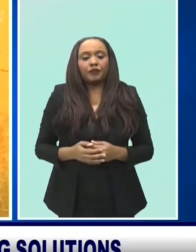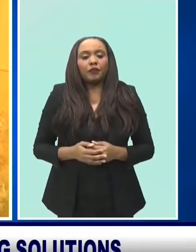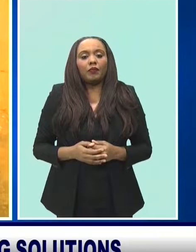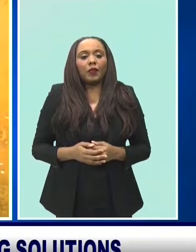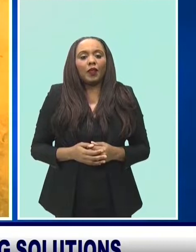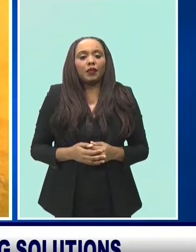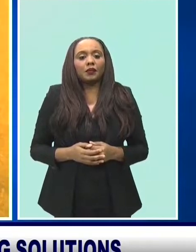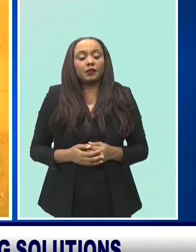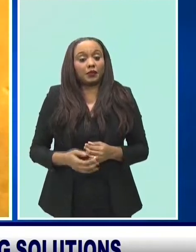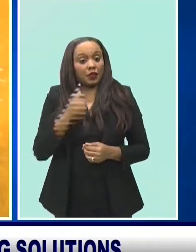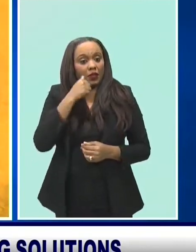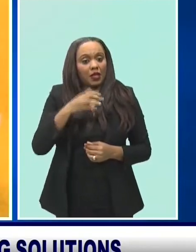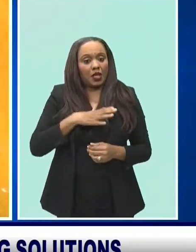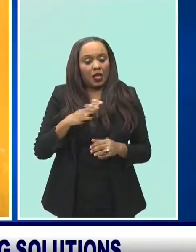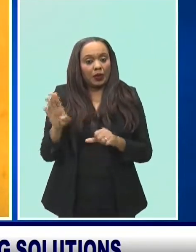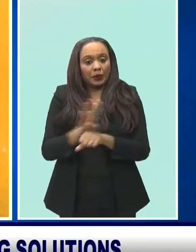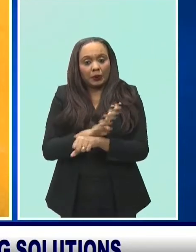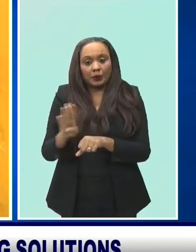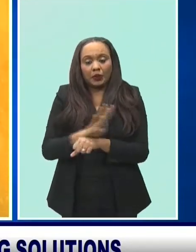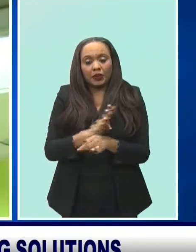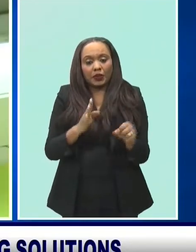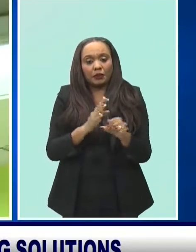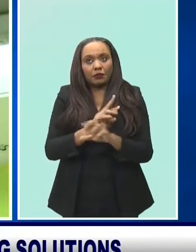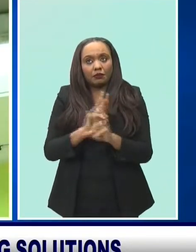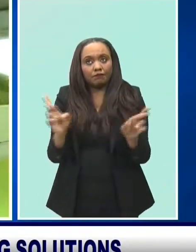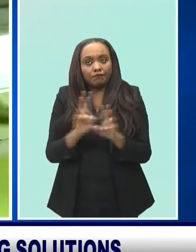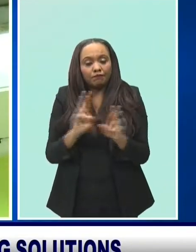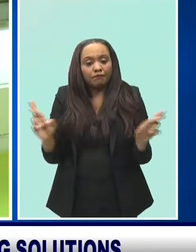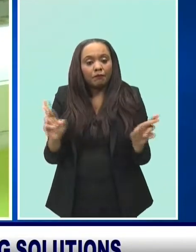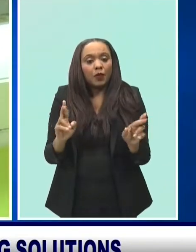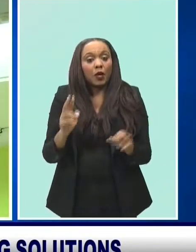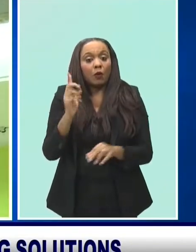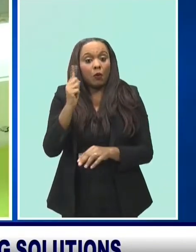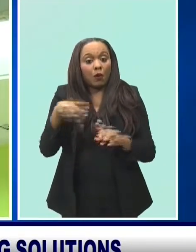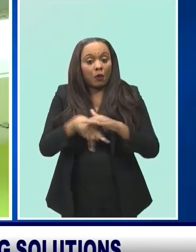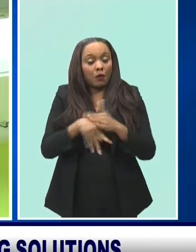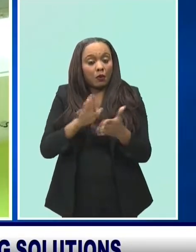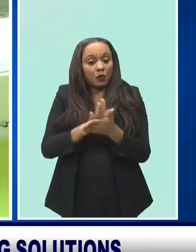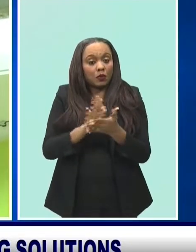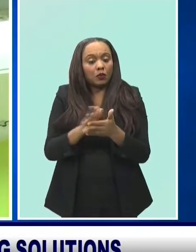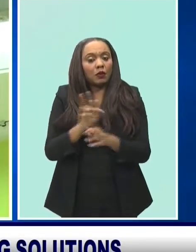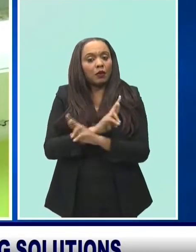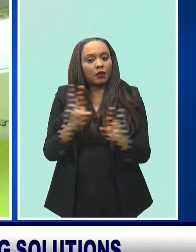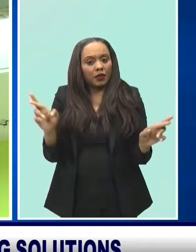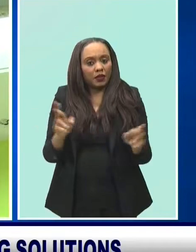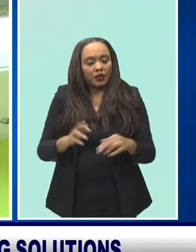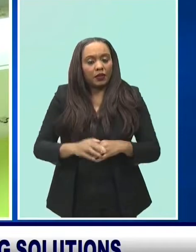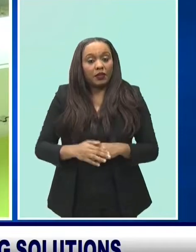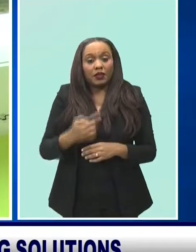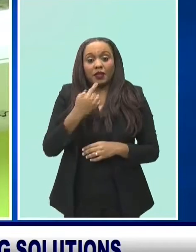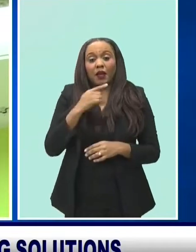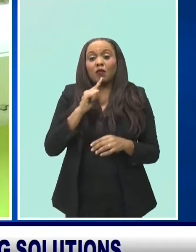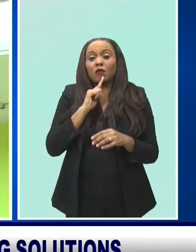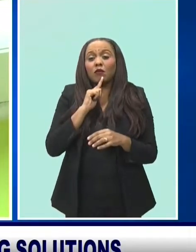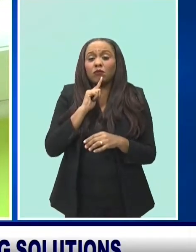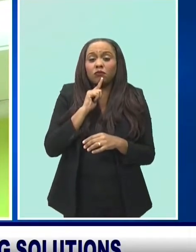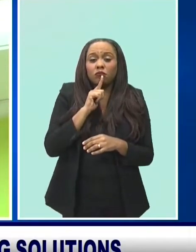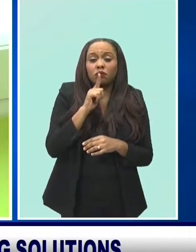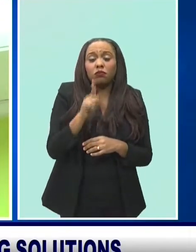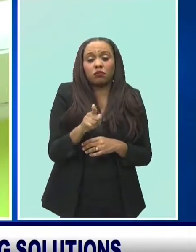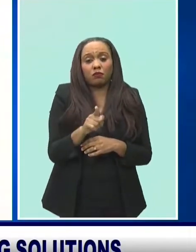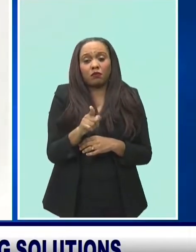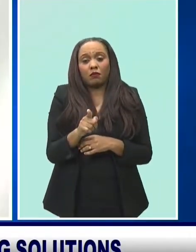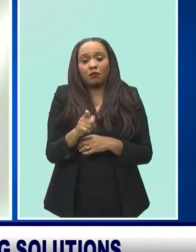she was busy preparing one of the island's primary schools for the new school year. The businesswoman says she's definitely a student of the